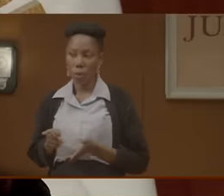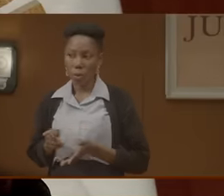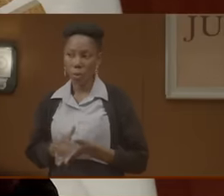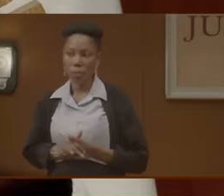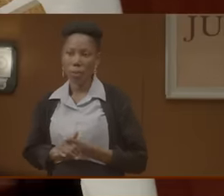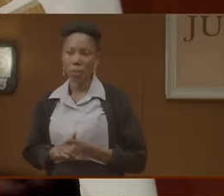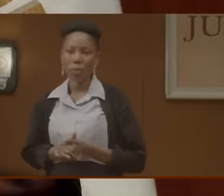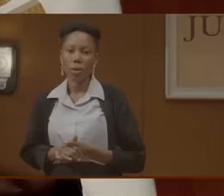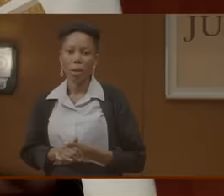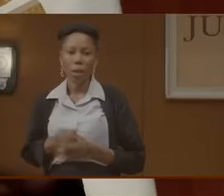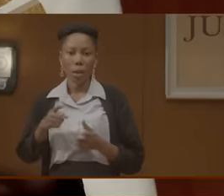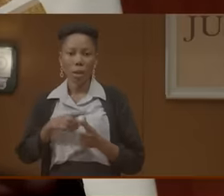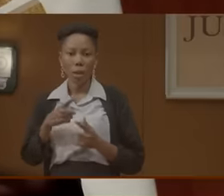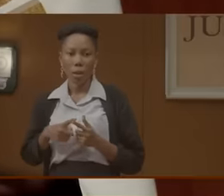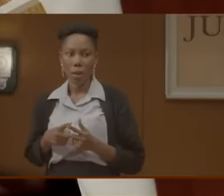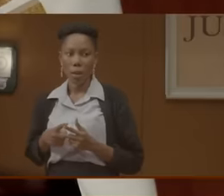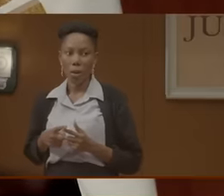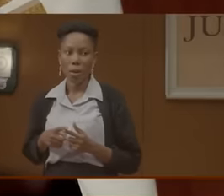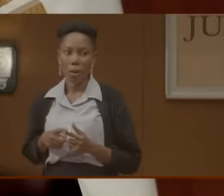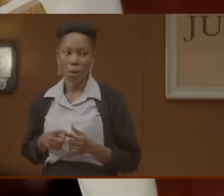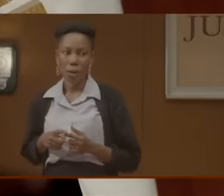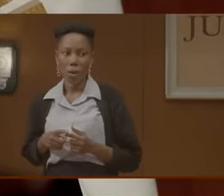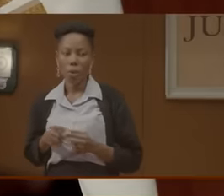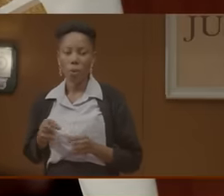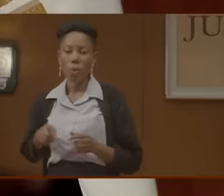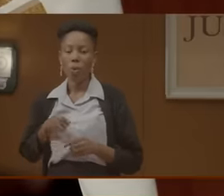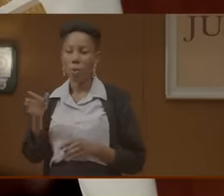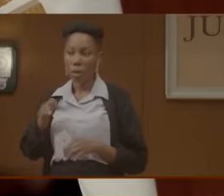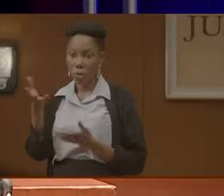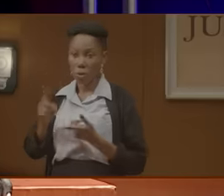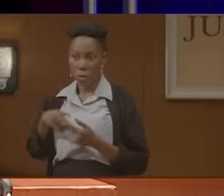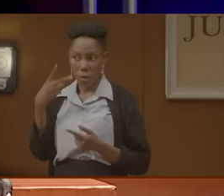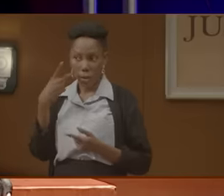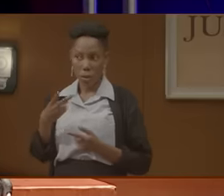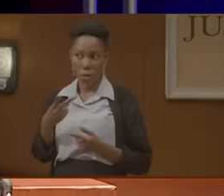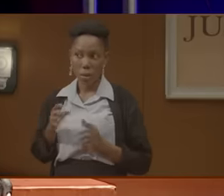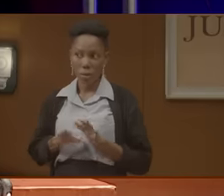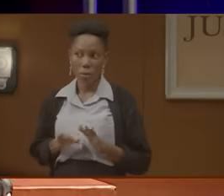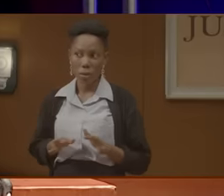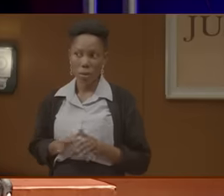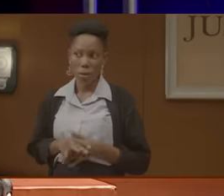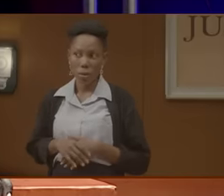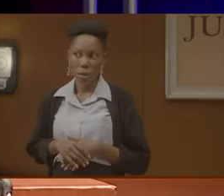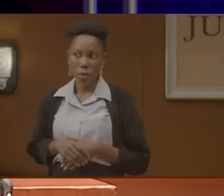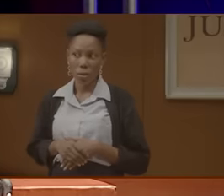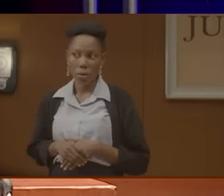light again. Then, when do you want to have the children with you? Mommy,